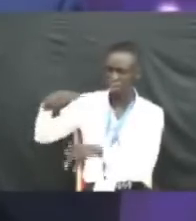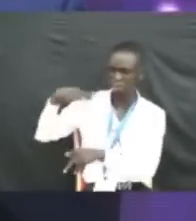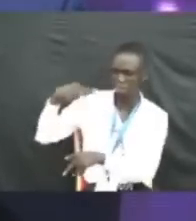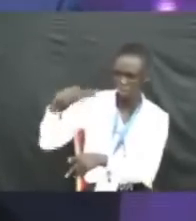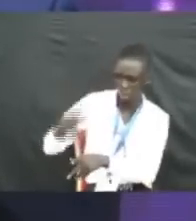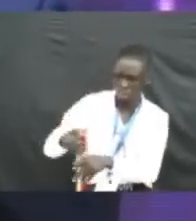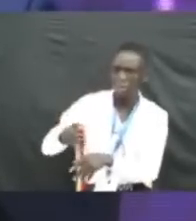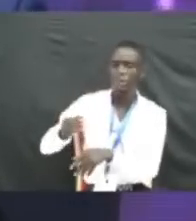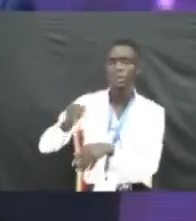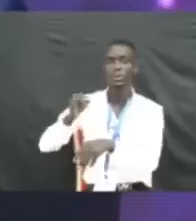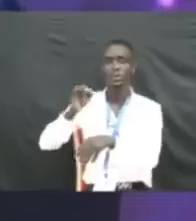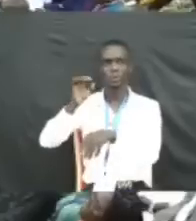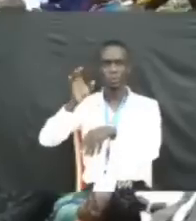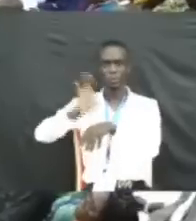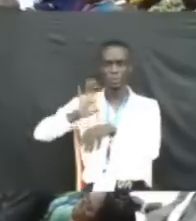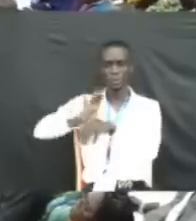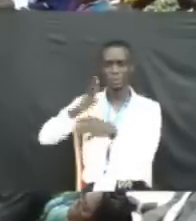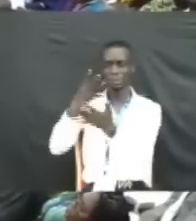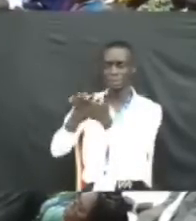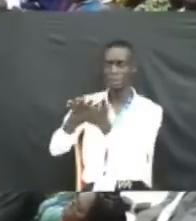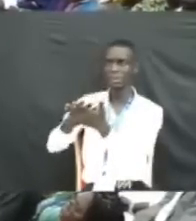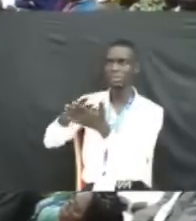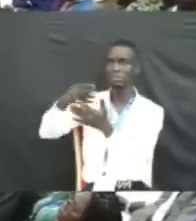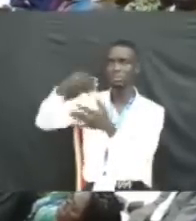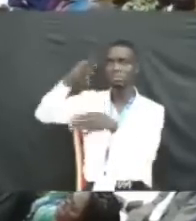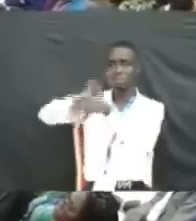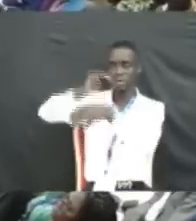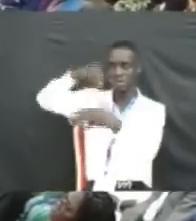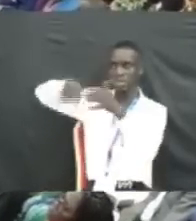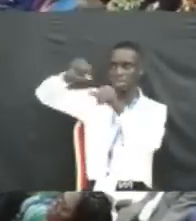prison ministry within various areas.